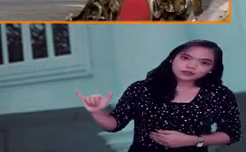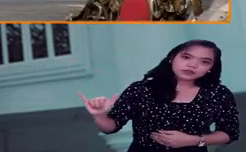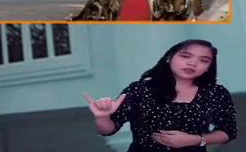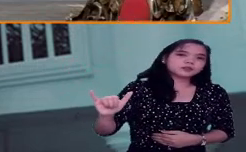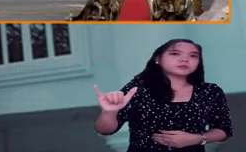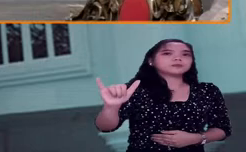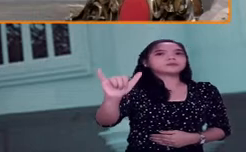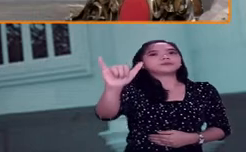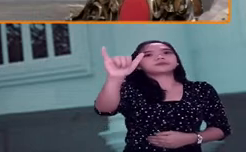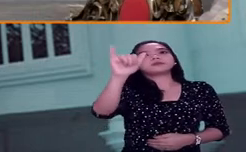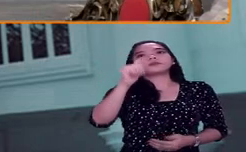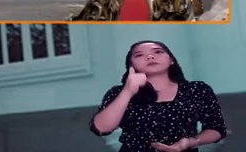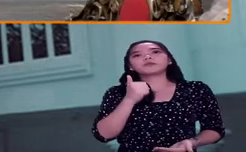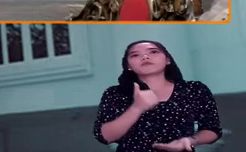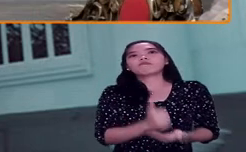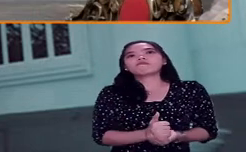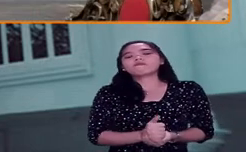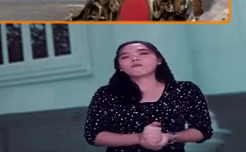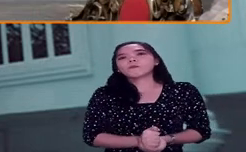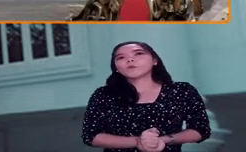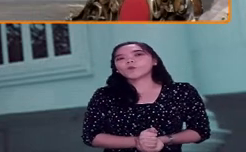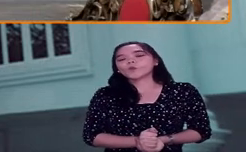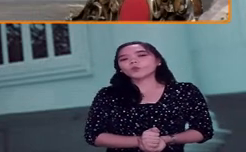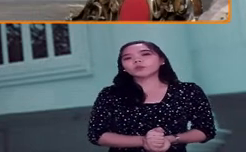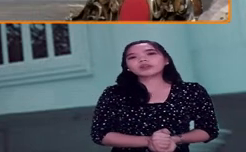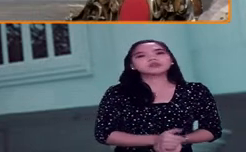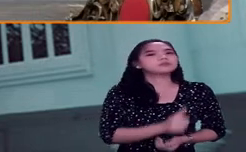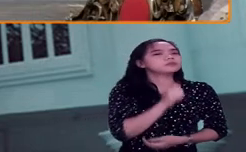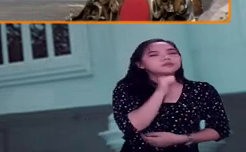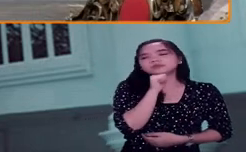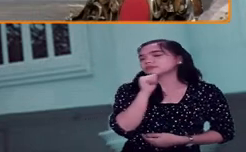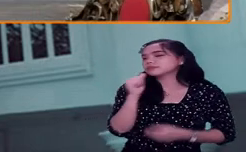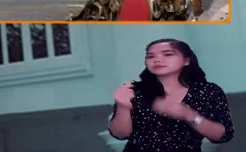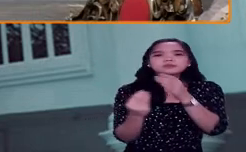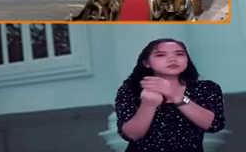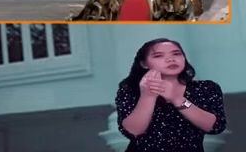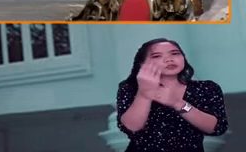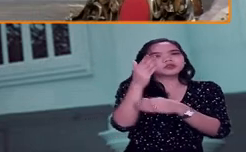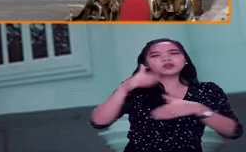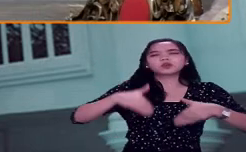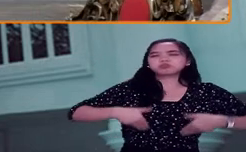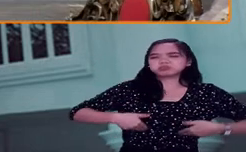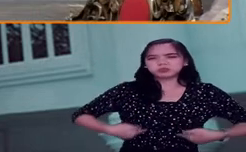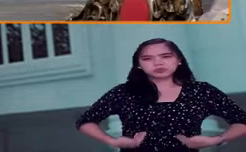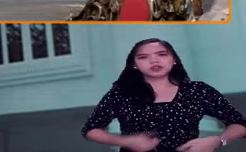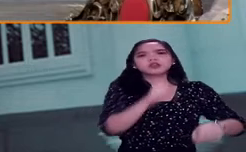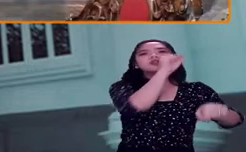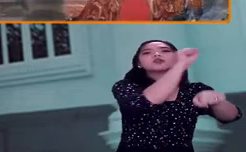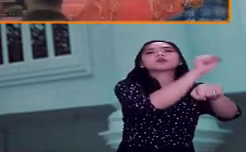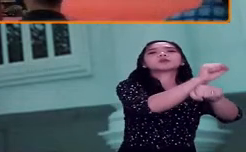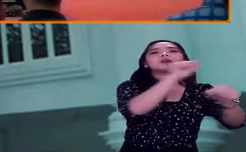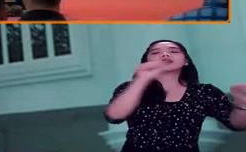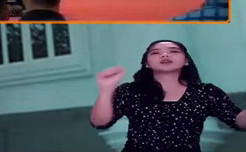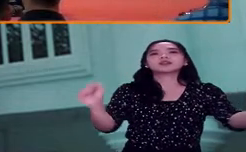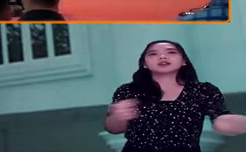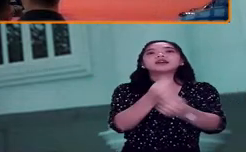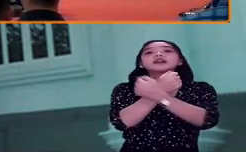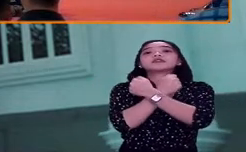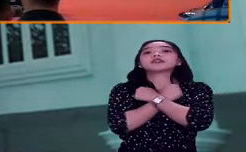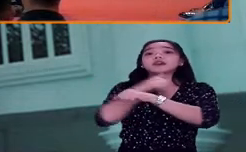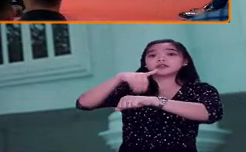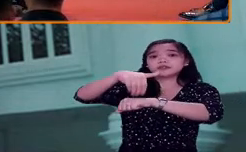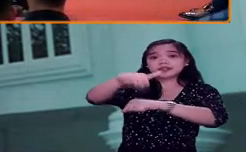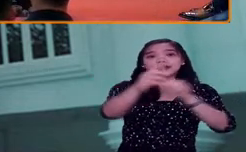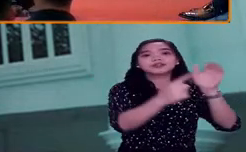Shine forevermore. Ushers, please come. Last verse now. Let us not grow weary in the work